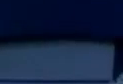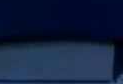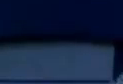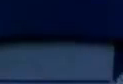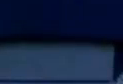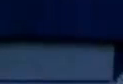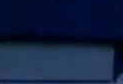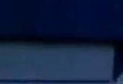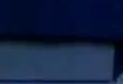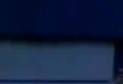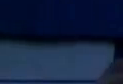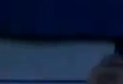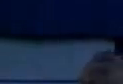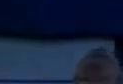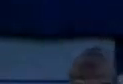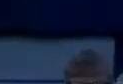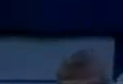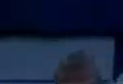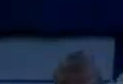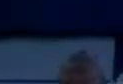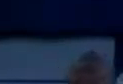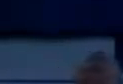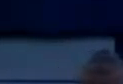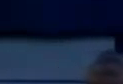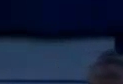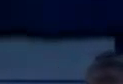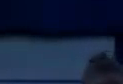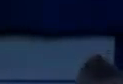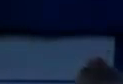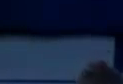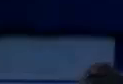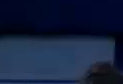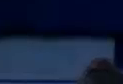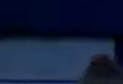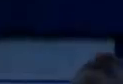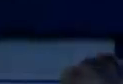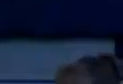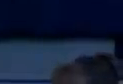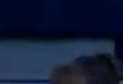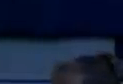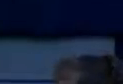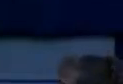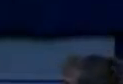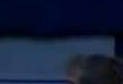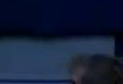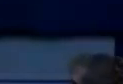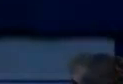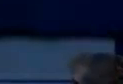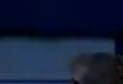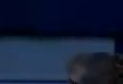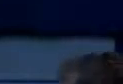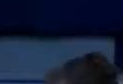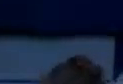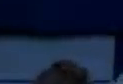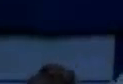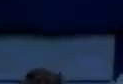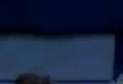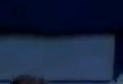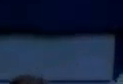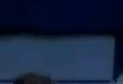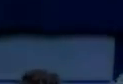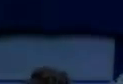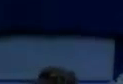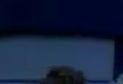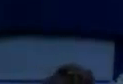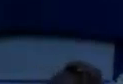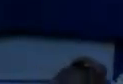Wow. Hoy es el día que todos dijeron que llegaría muy rápido, pero no les creímos. Hoy es el día que